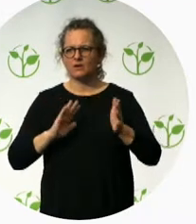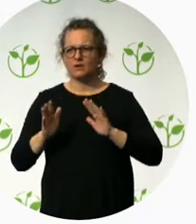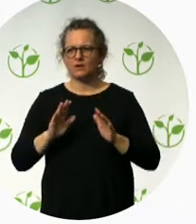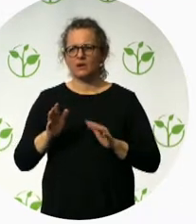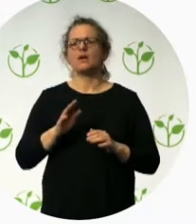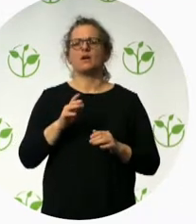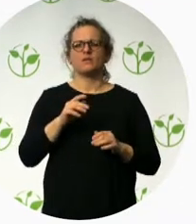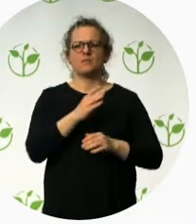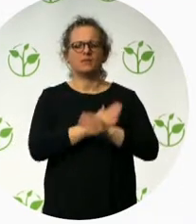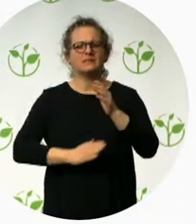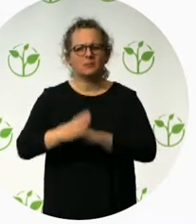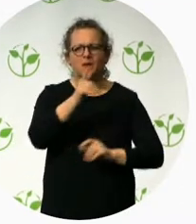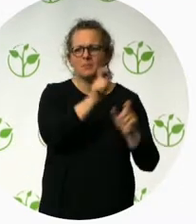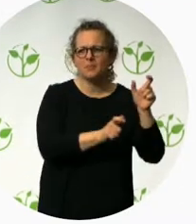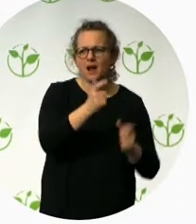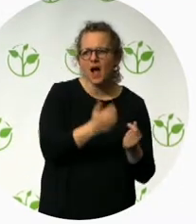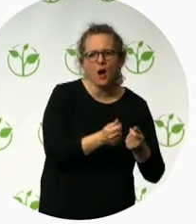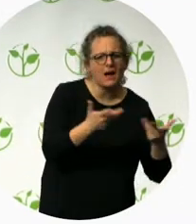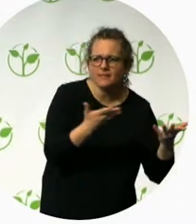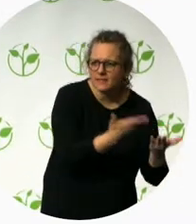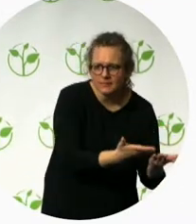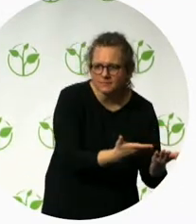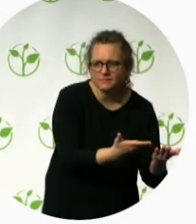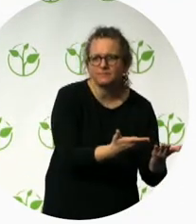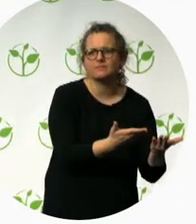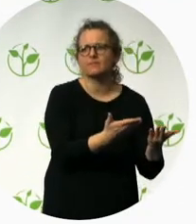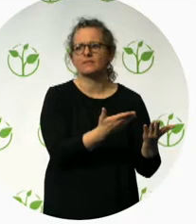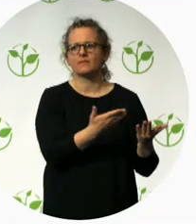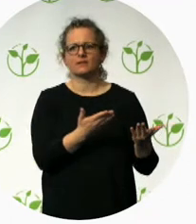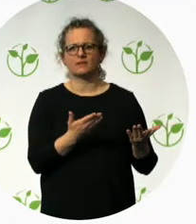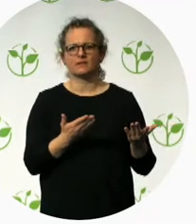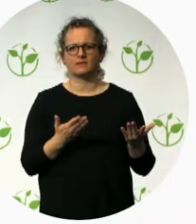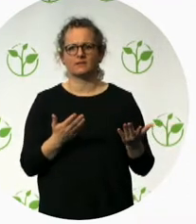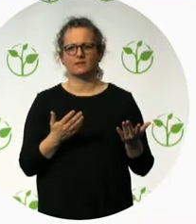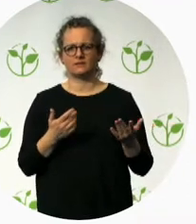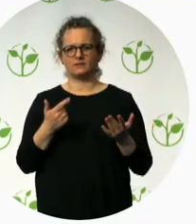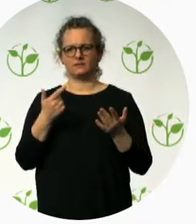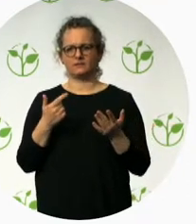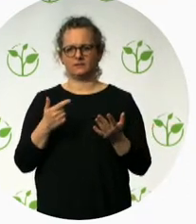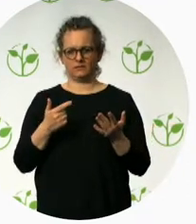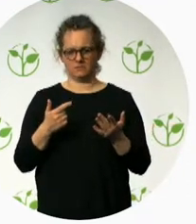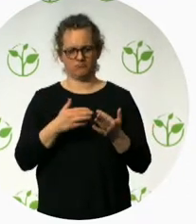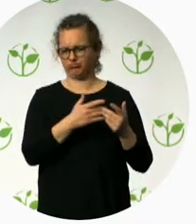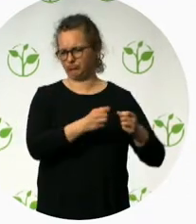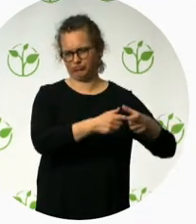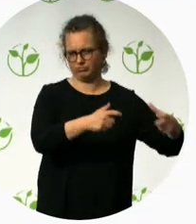Convention, UNCRPD, in 2010. So since that time,